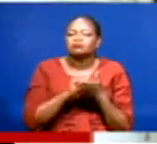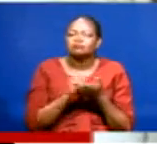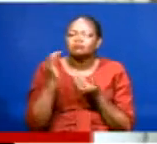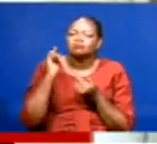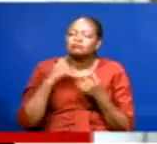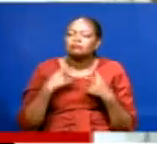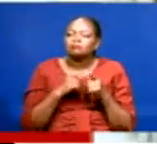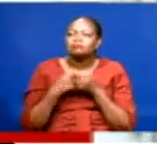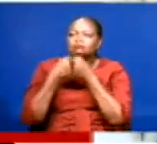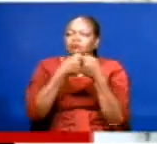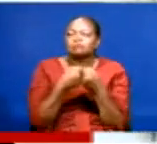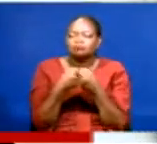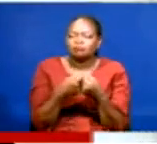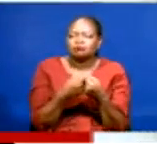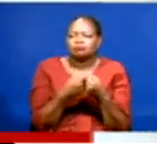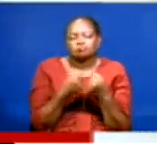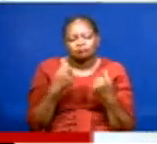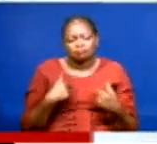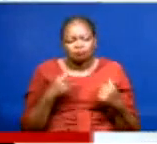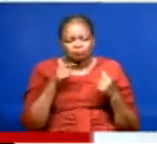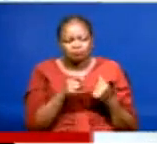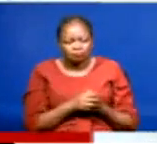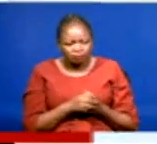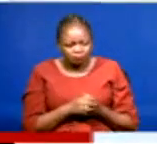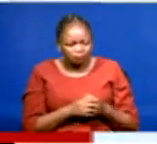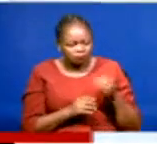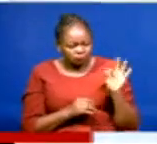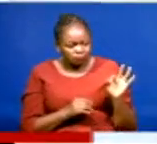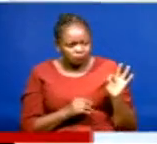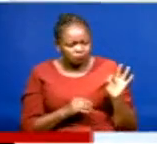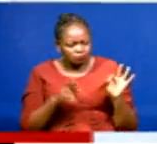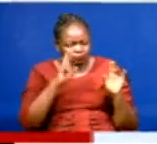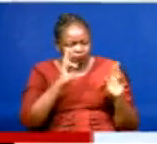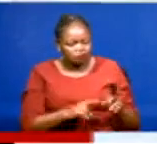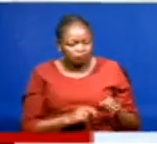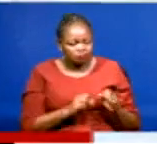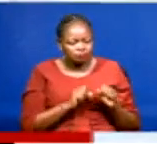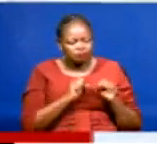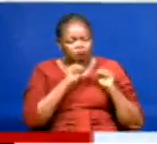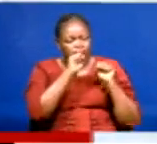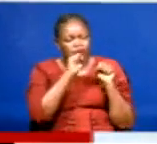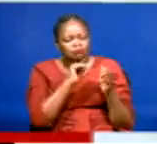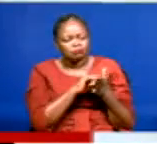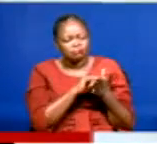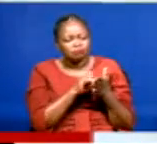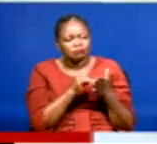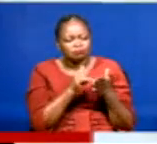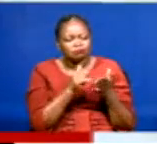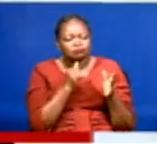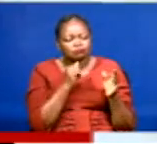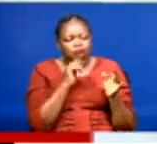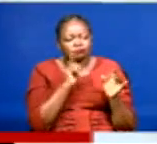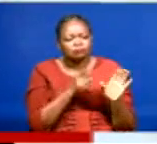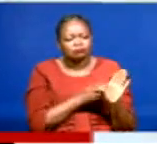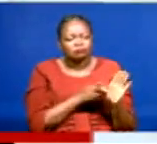a challenge even for having visa. There are three international fights that I was supposed to go and participate in, and